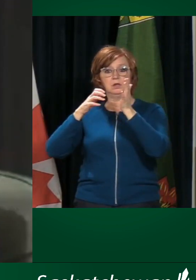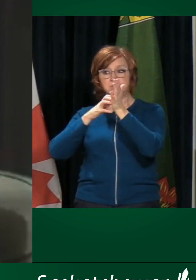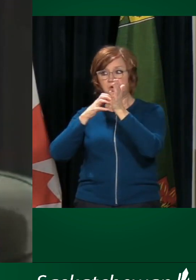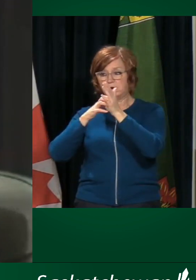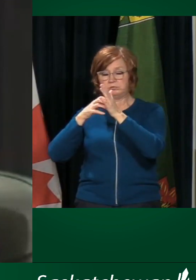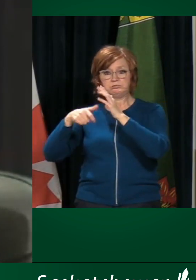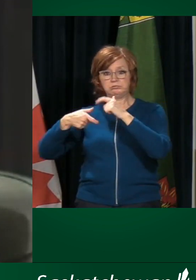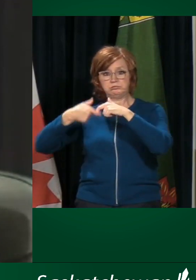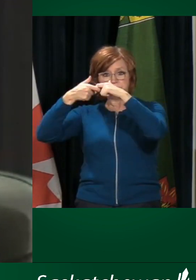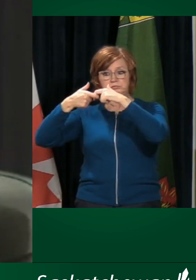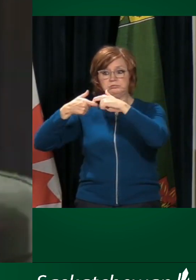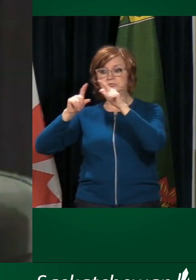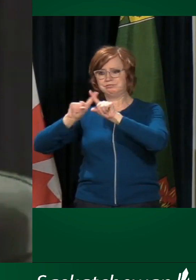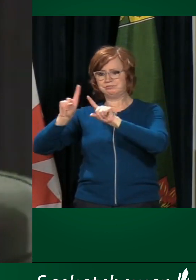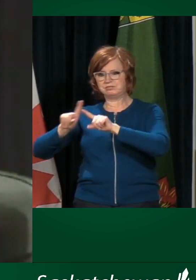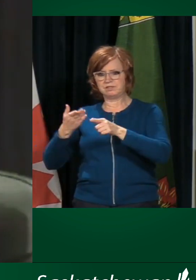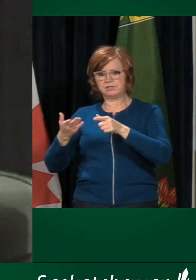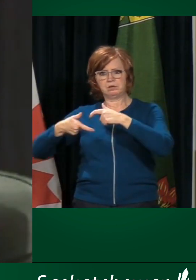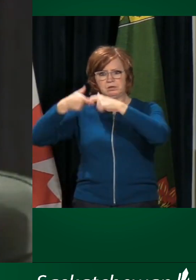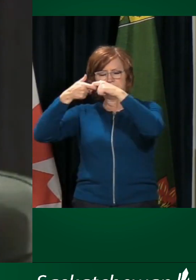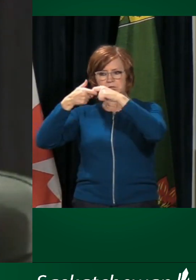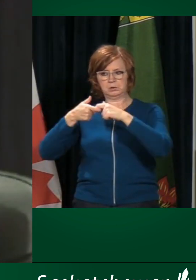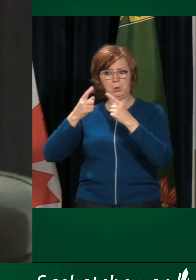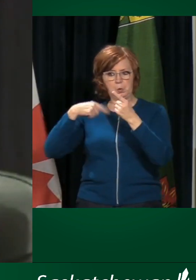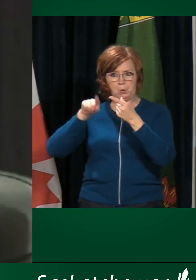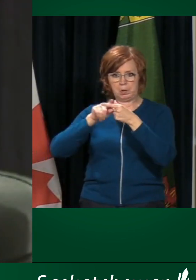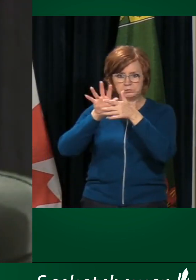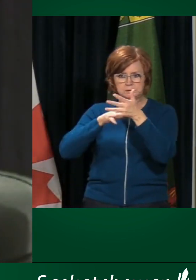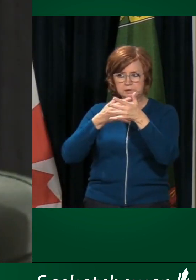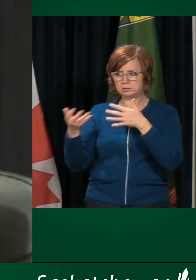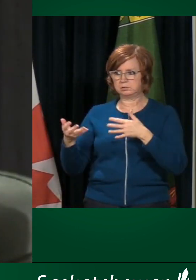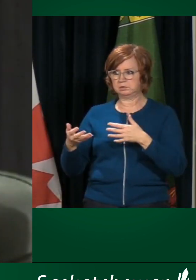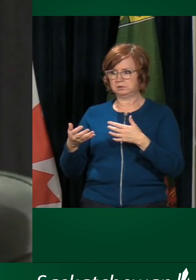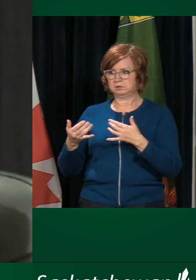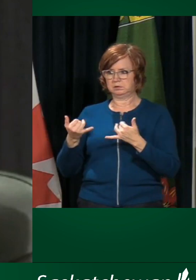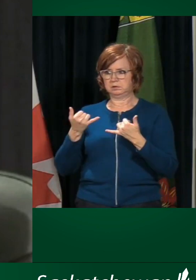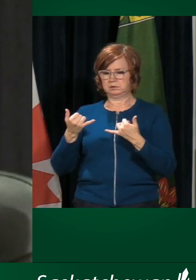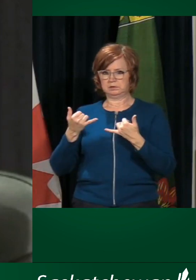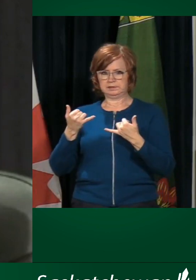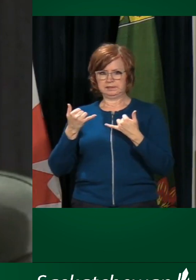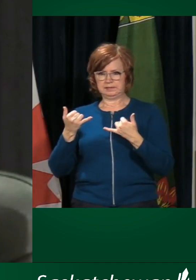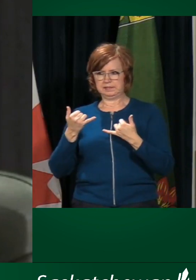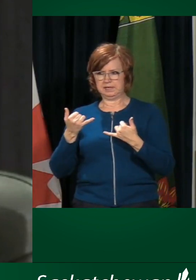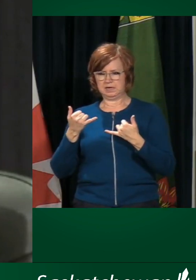so cautious on this when we are still quite far from that